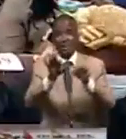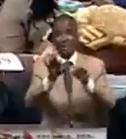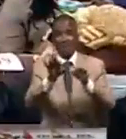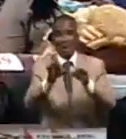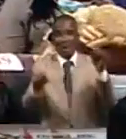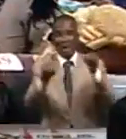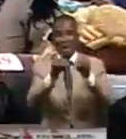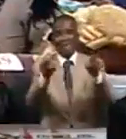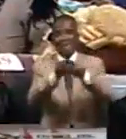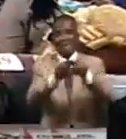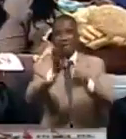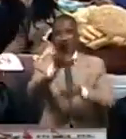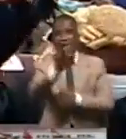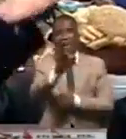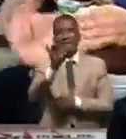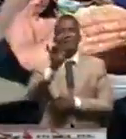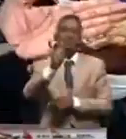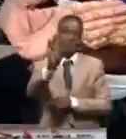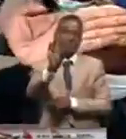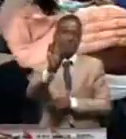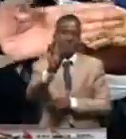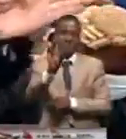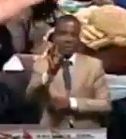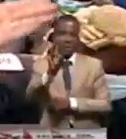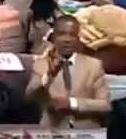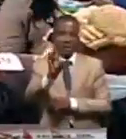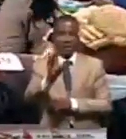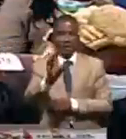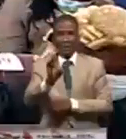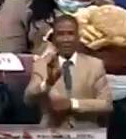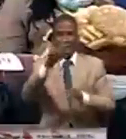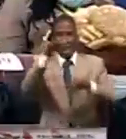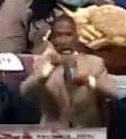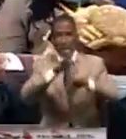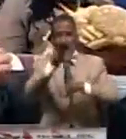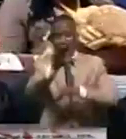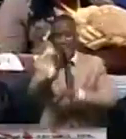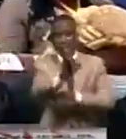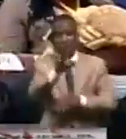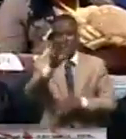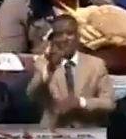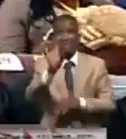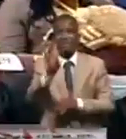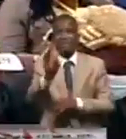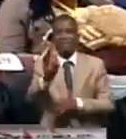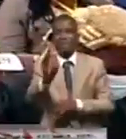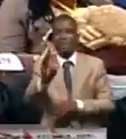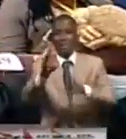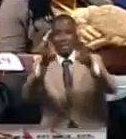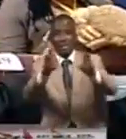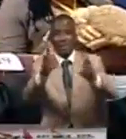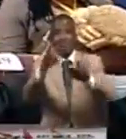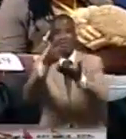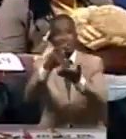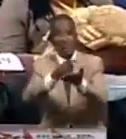87. And in the context of CI 87 and the provisions for case management,